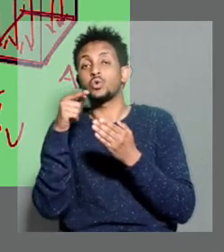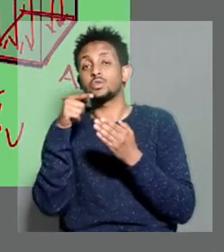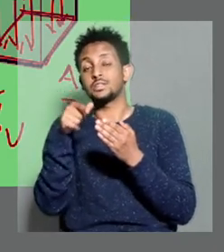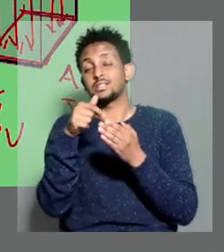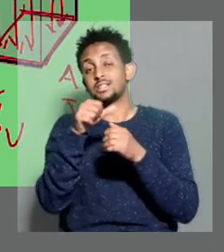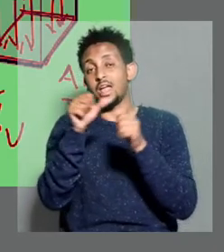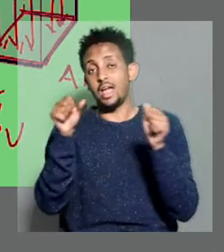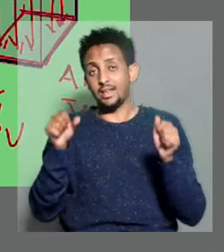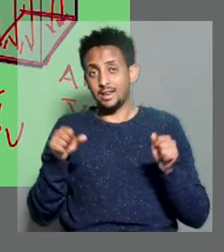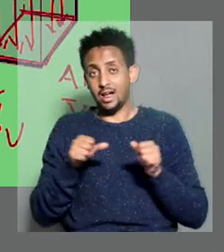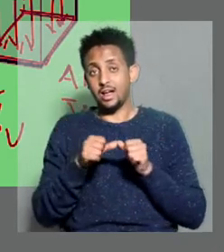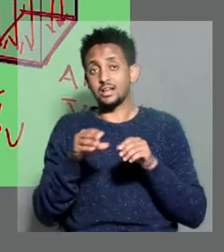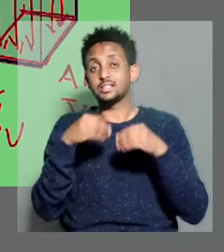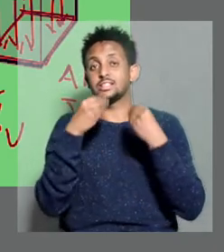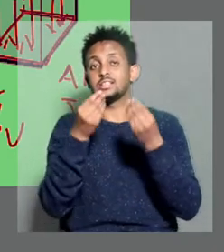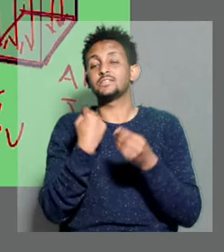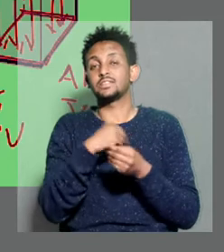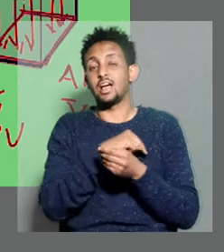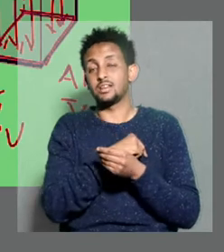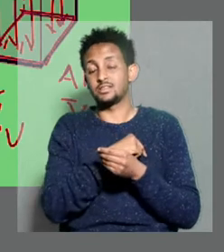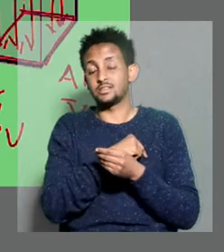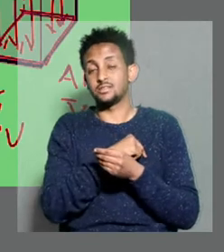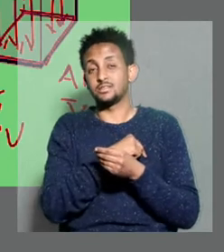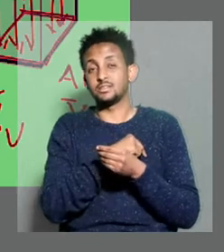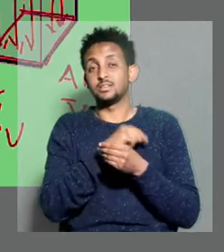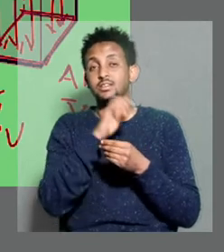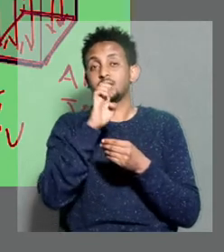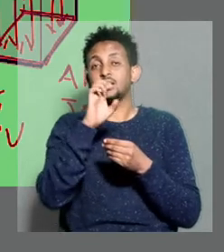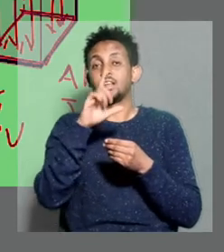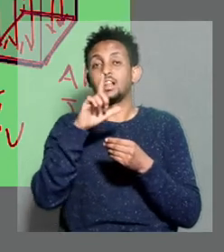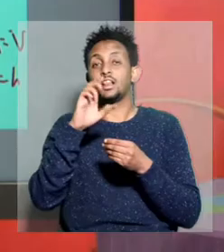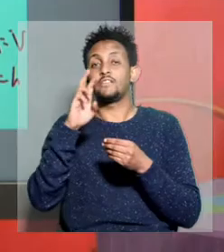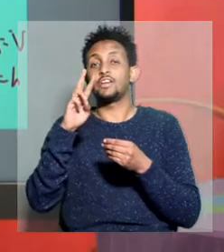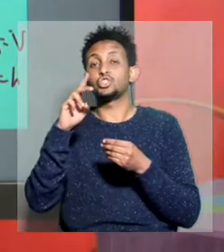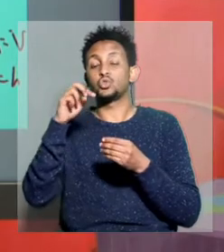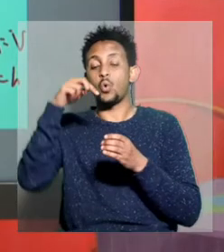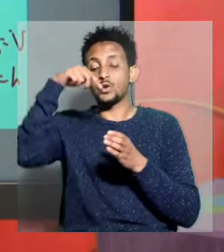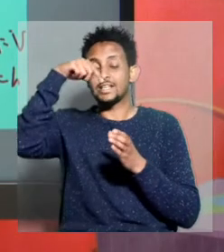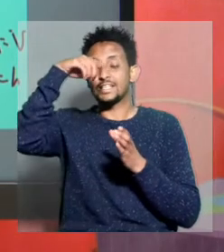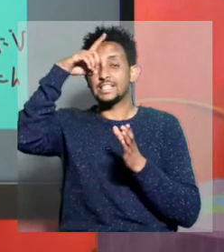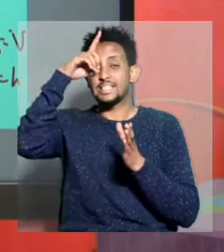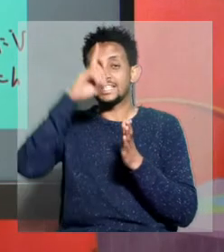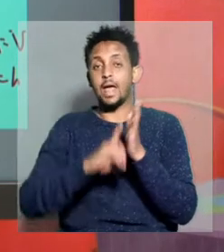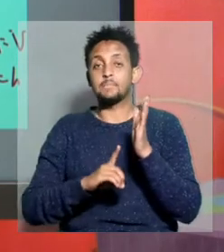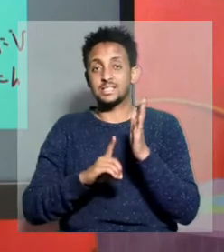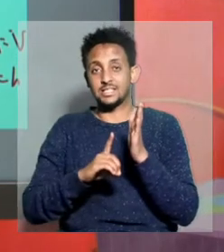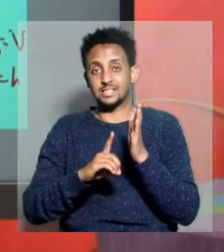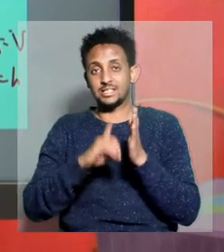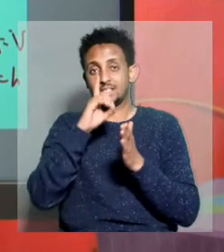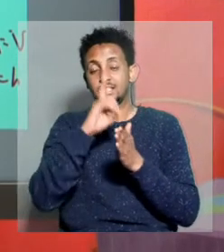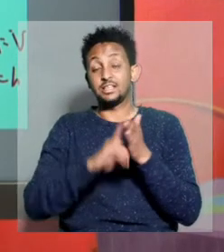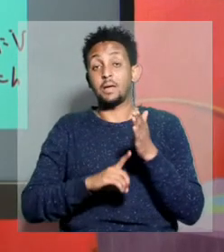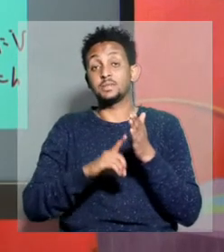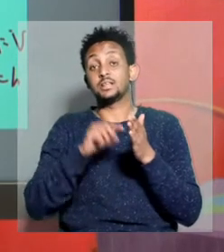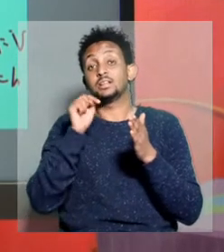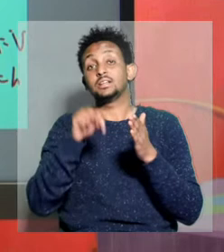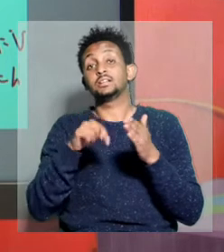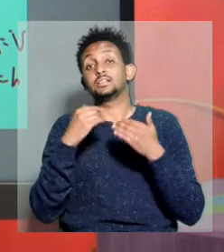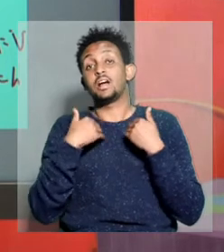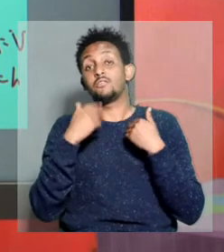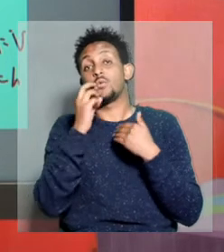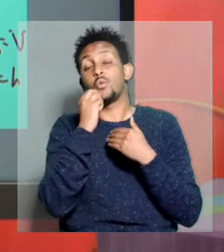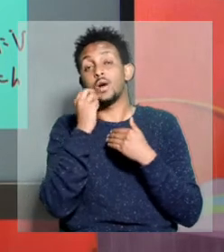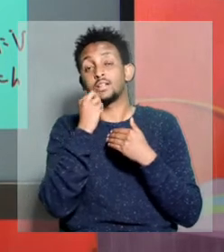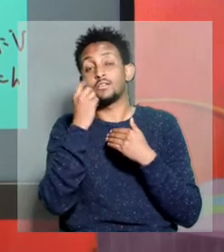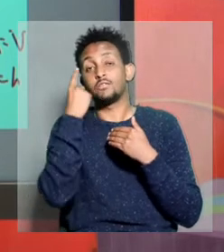area, it gives us the elevation or the depth, meaning the height of the